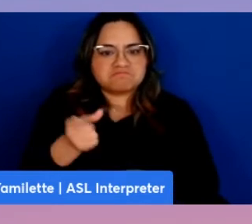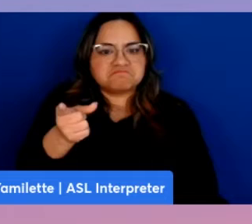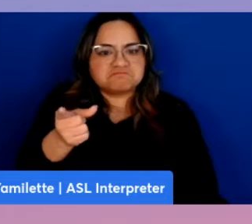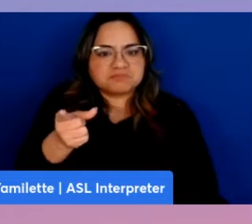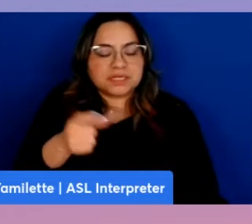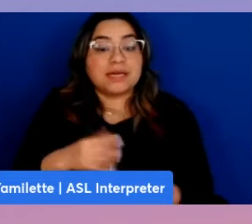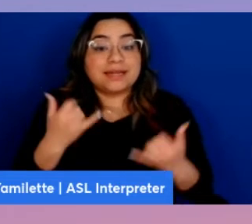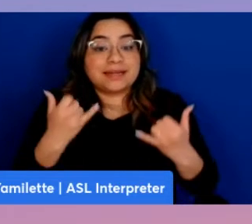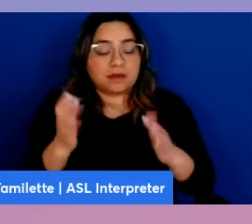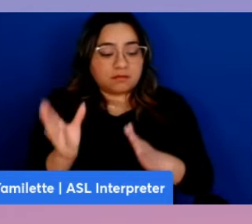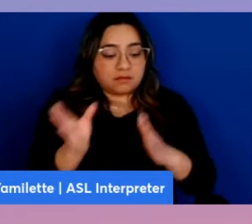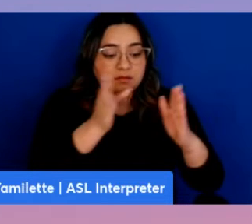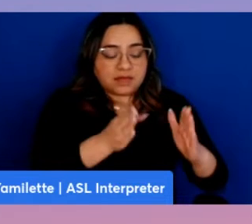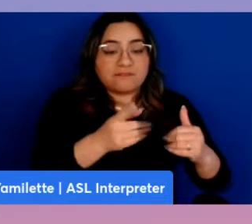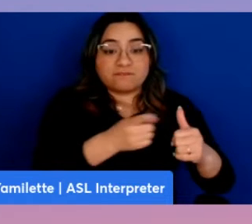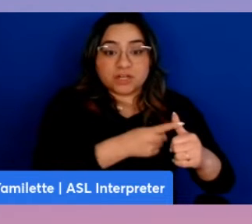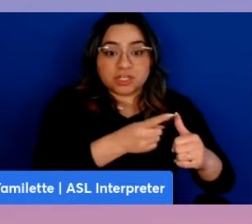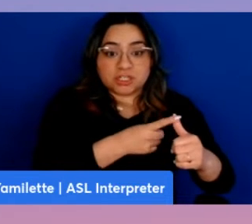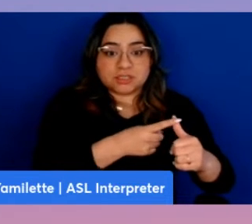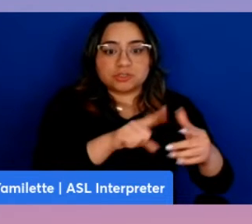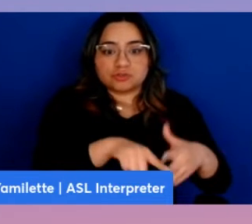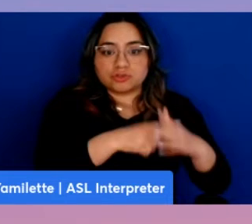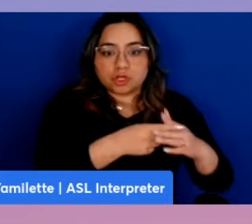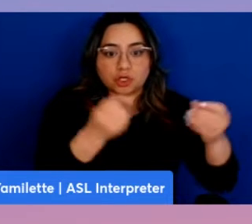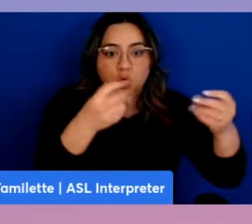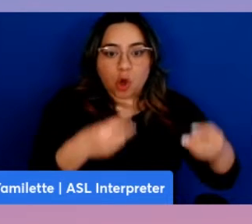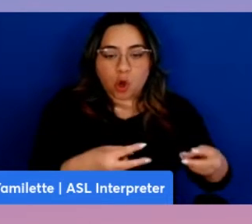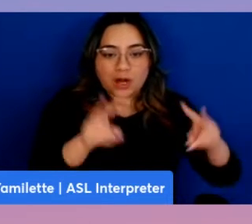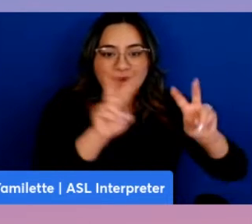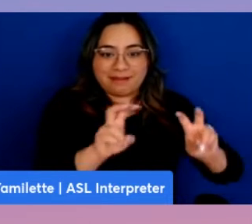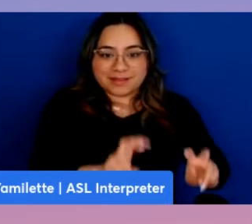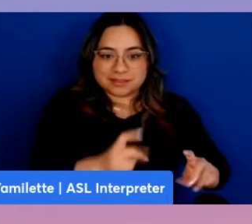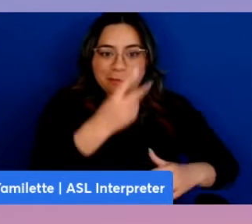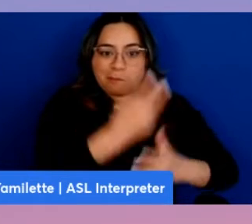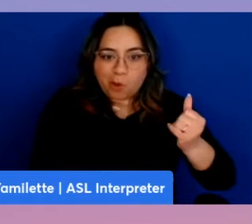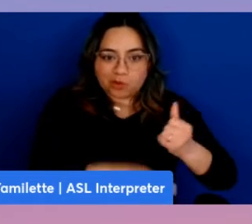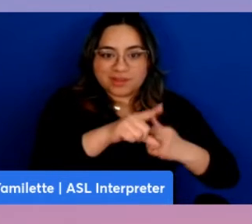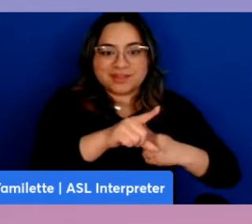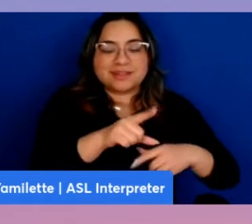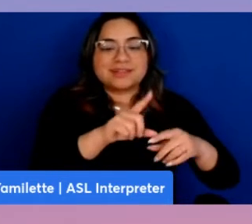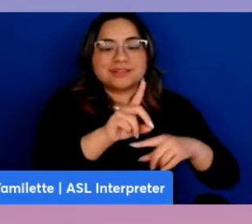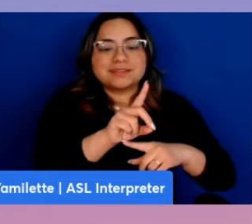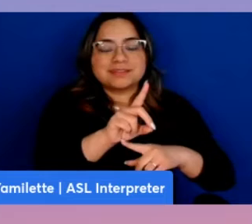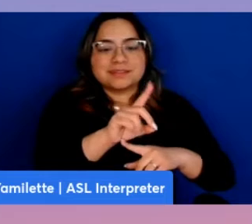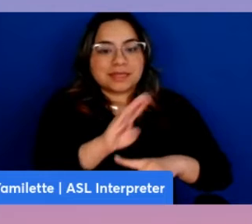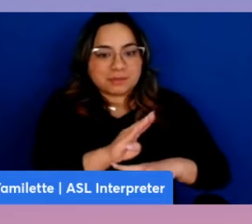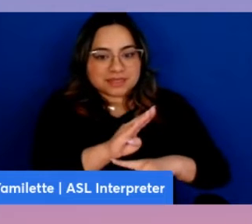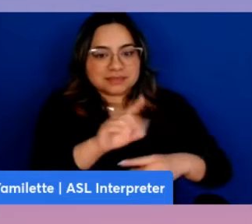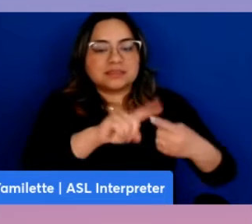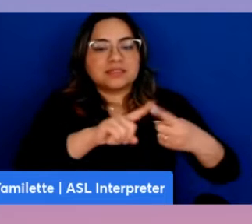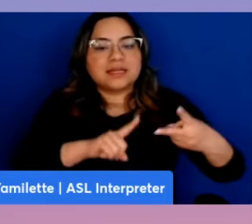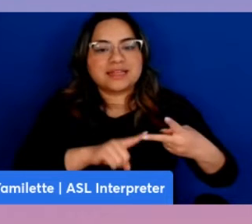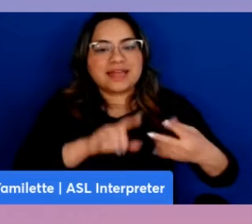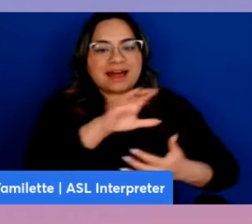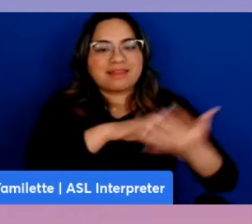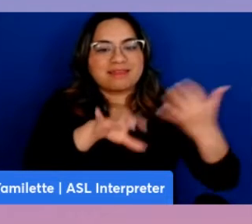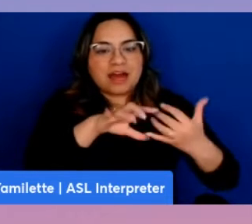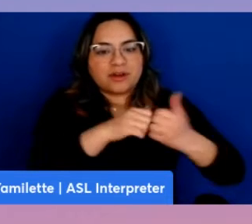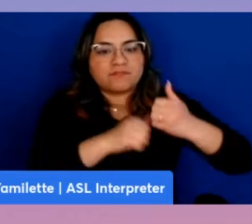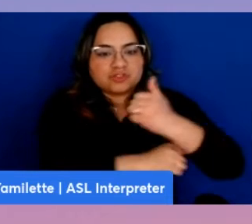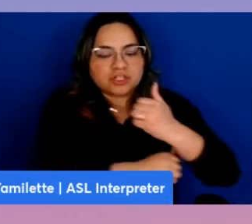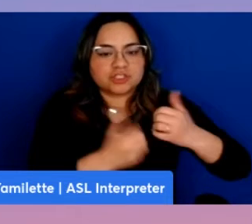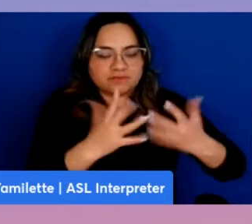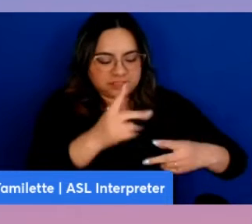some static code analysis on both the Databricks and the cloud infrastructure to make sure it is